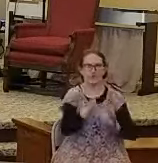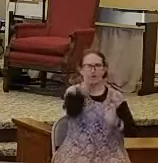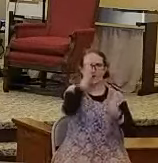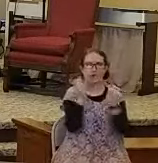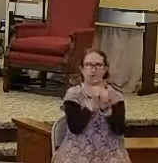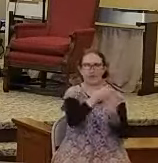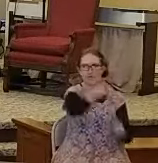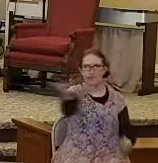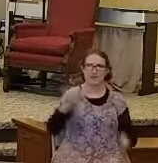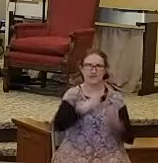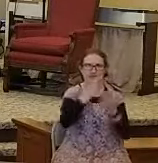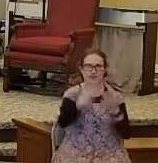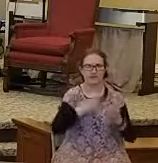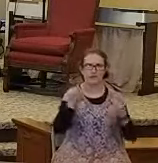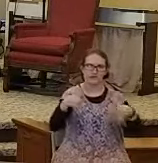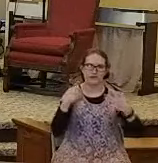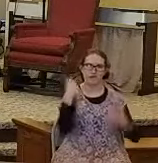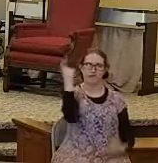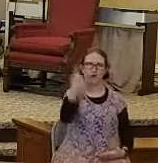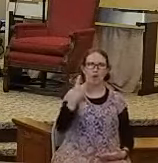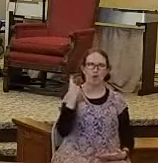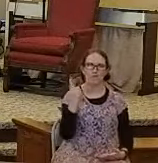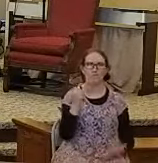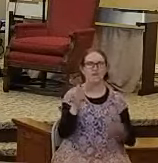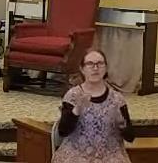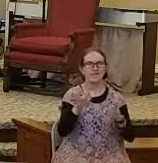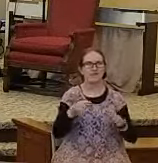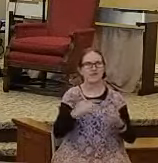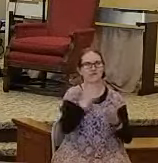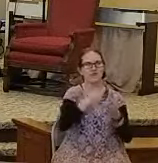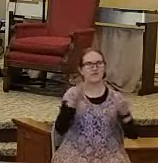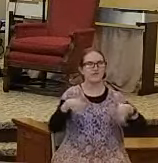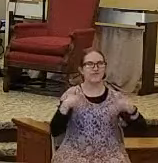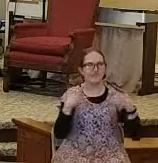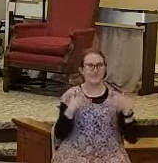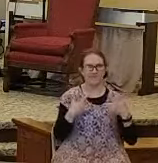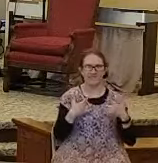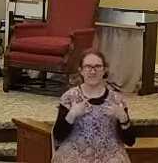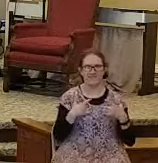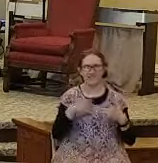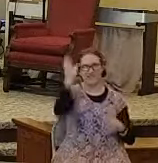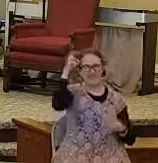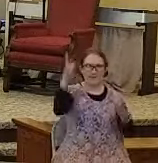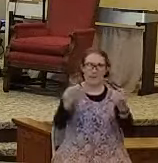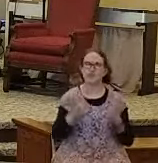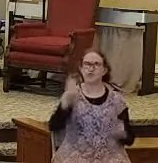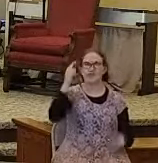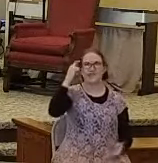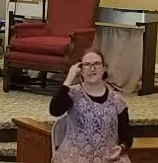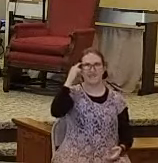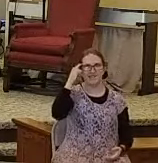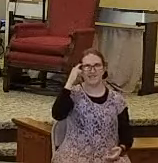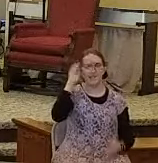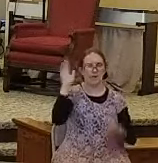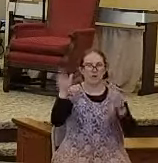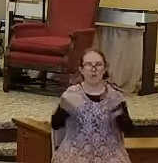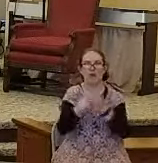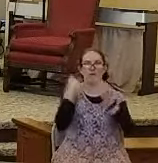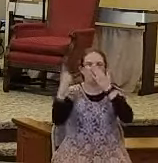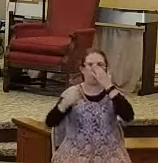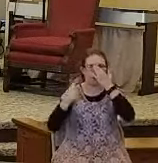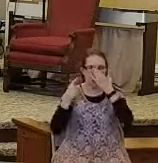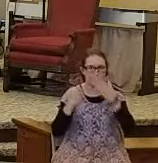us. Sometimes you feel all alone. Sometimes you feel, well, the devil wants you to think that you're all alone.